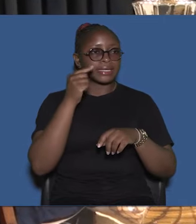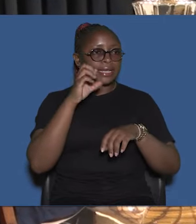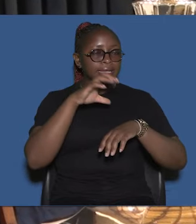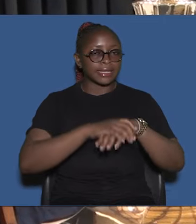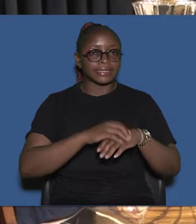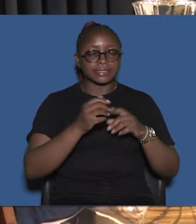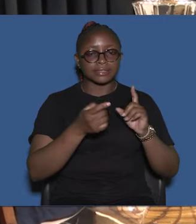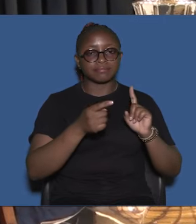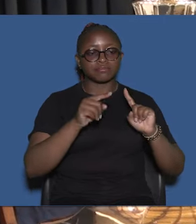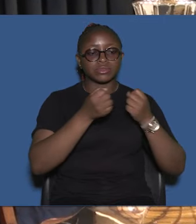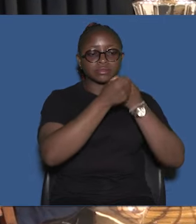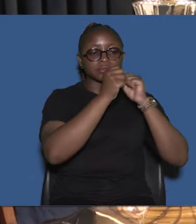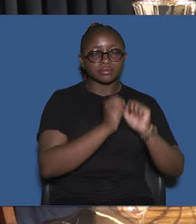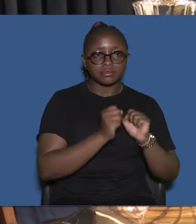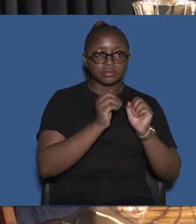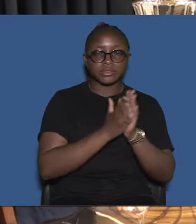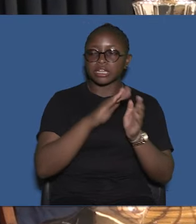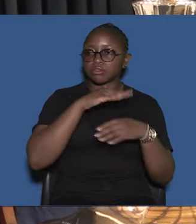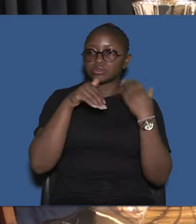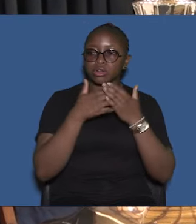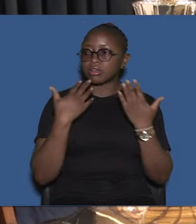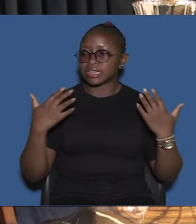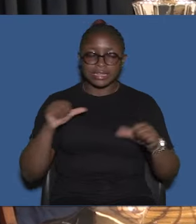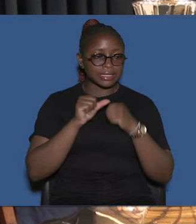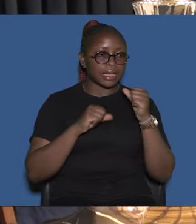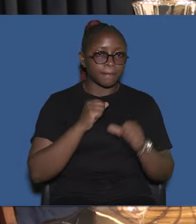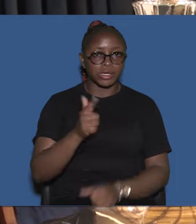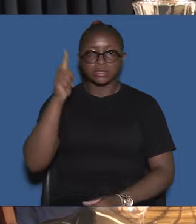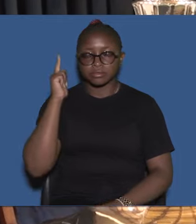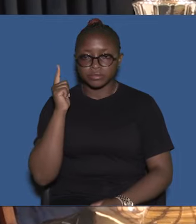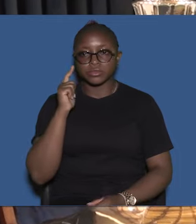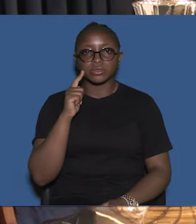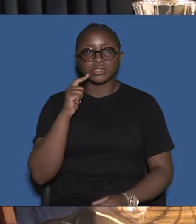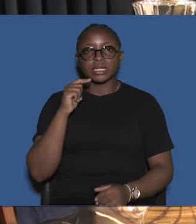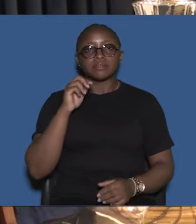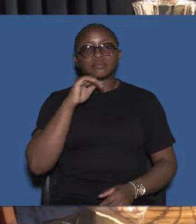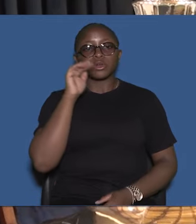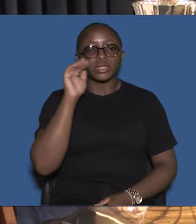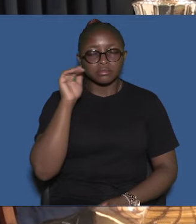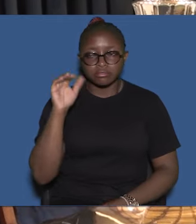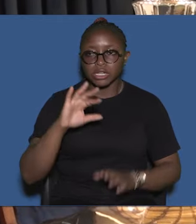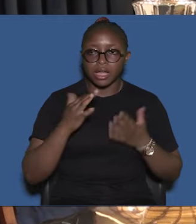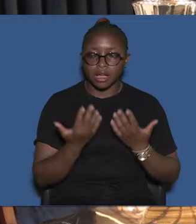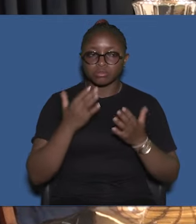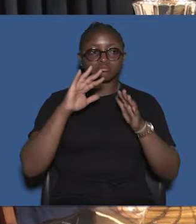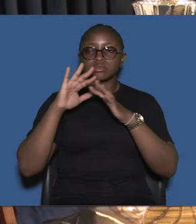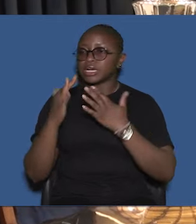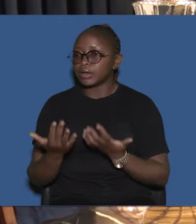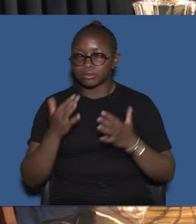the whole thing about legalism is how, you know, points at how one can